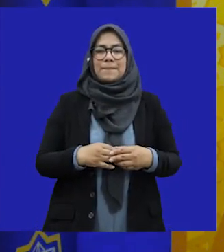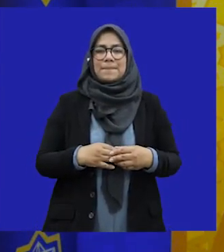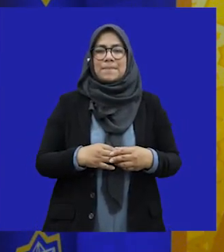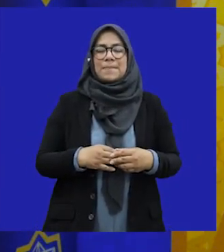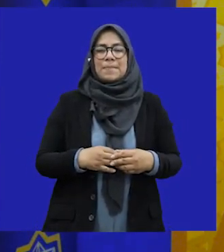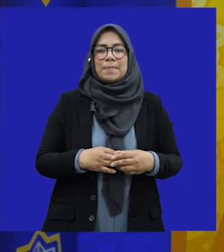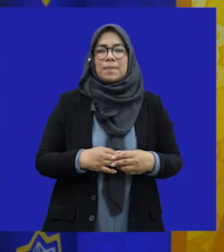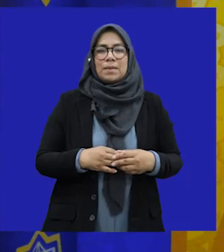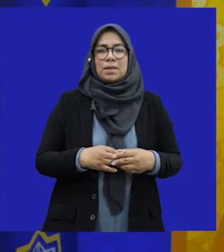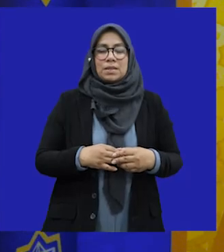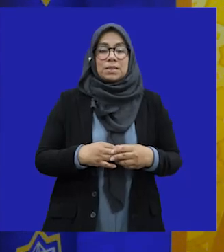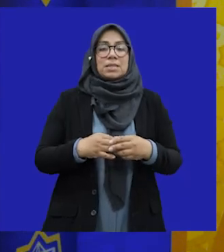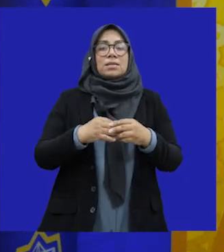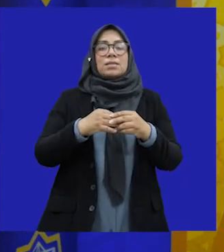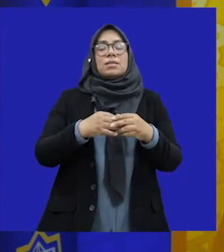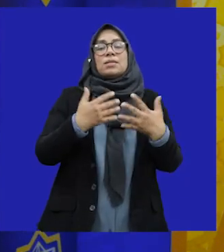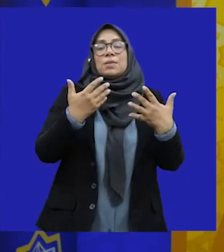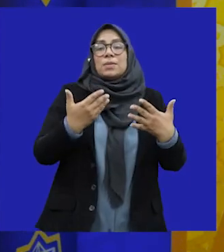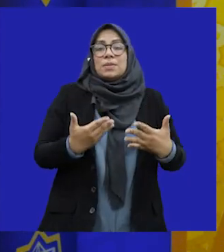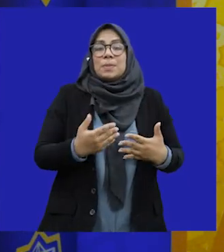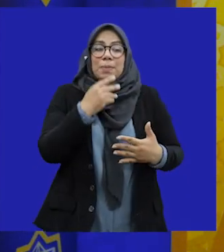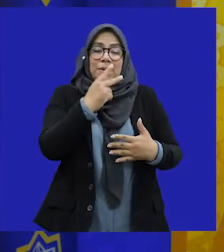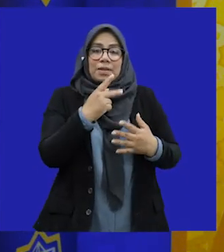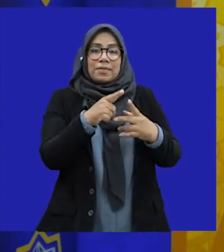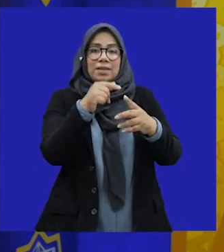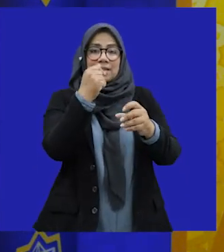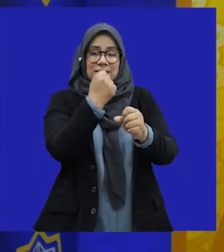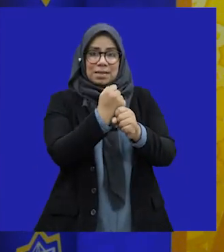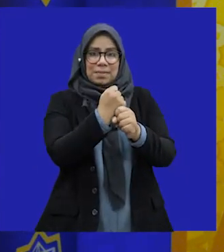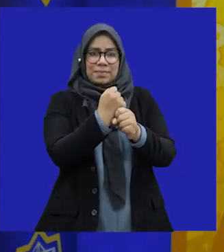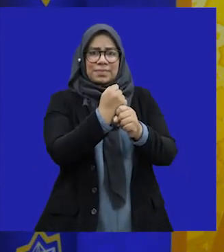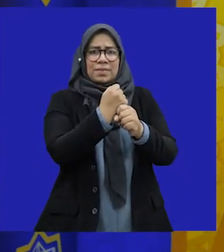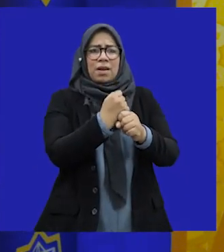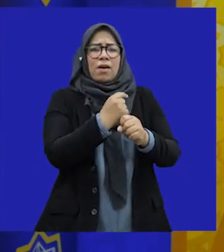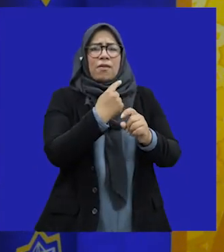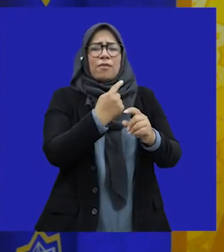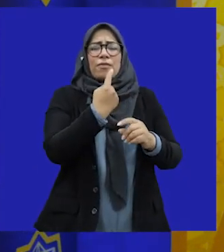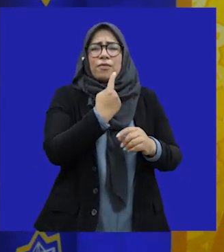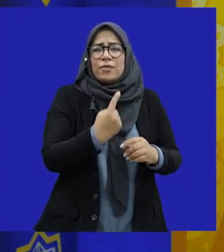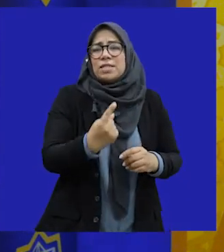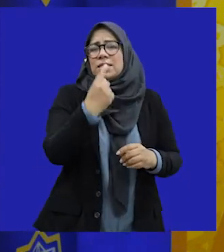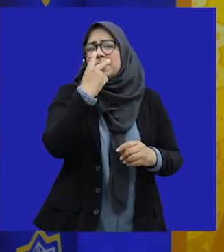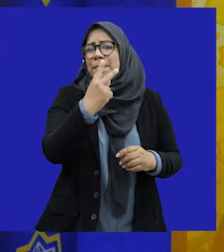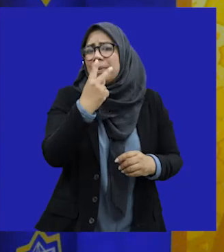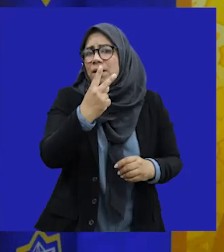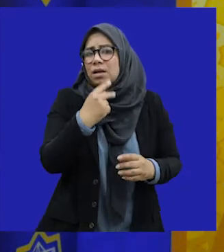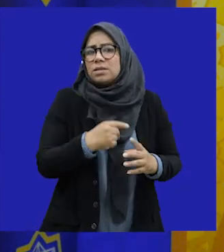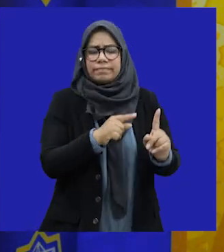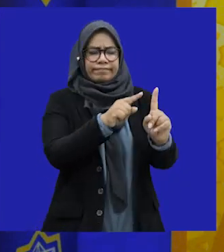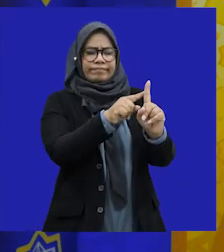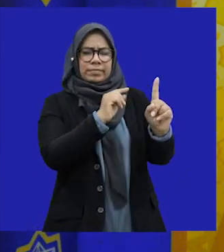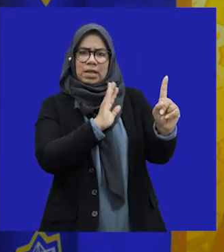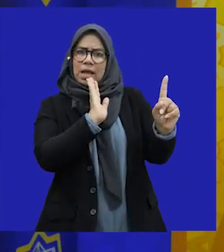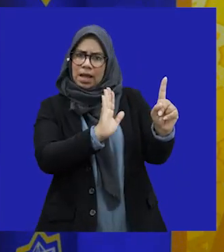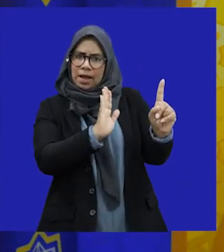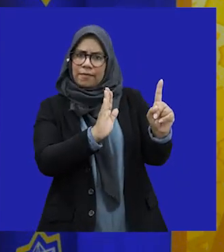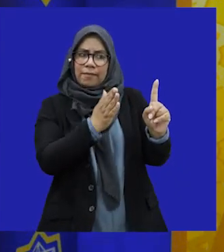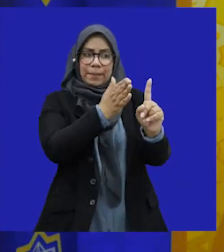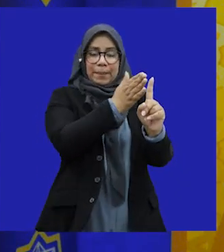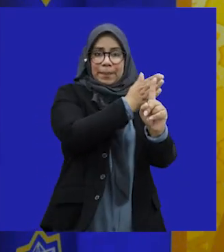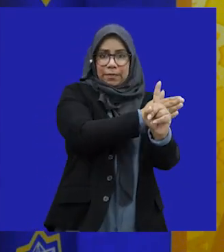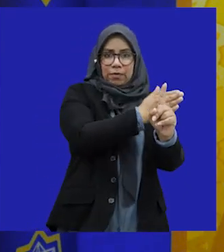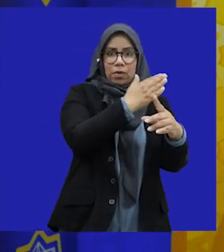Look into the deeds of my slave and check whether he has any voluntary